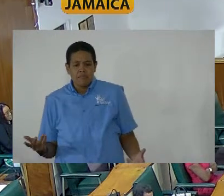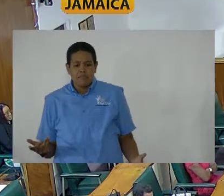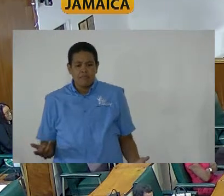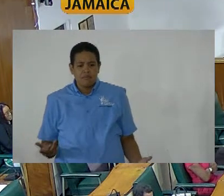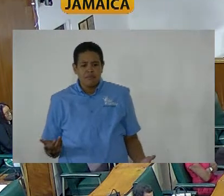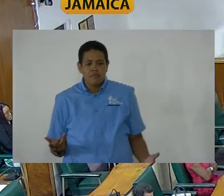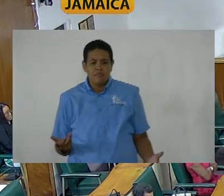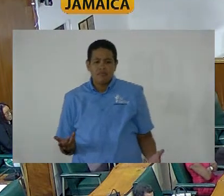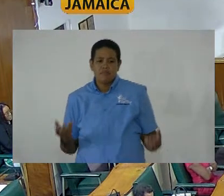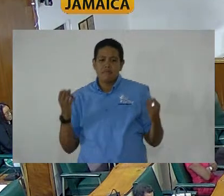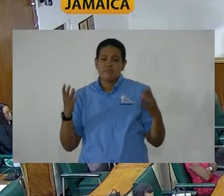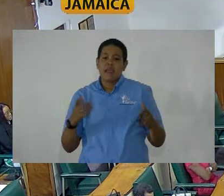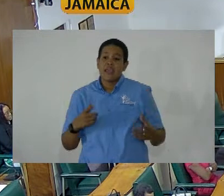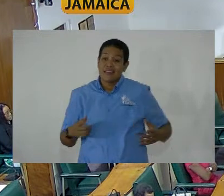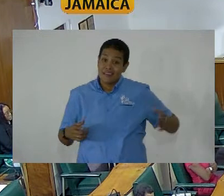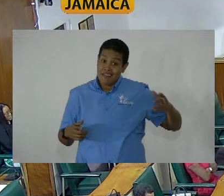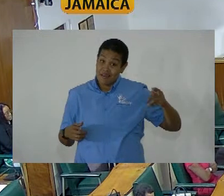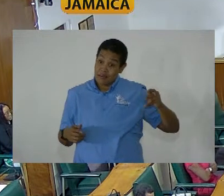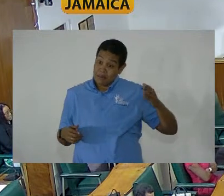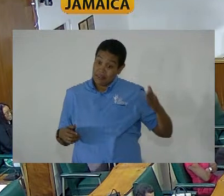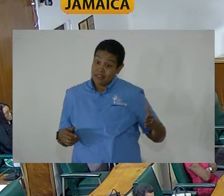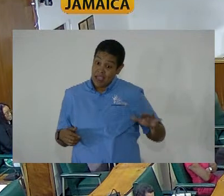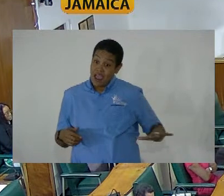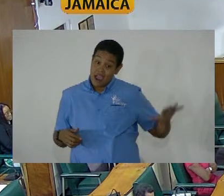And many of us on this side,